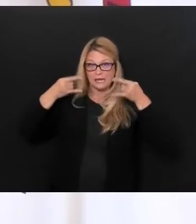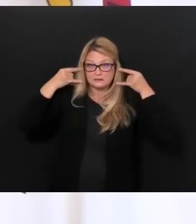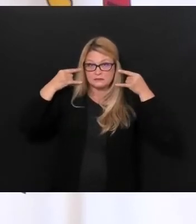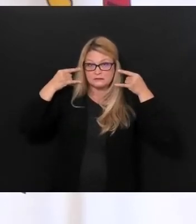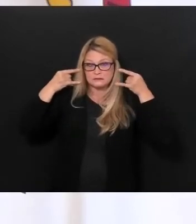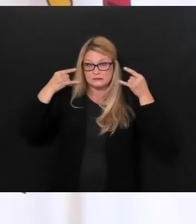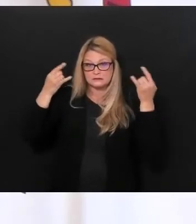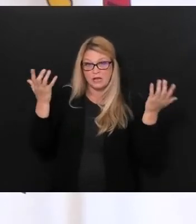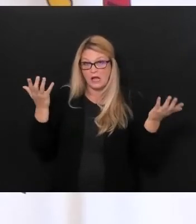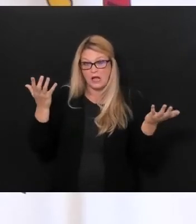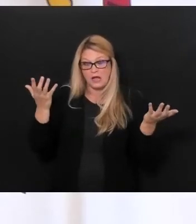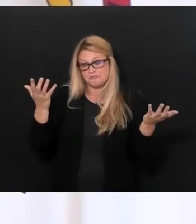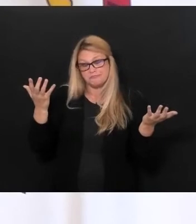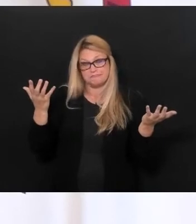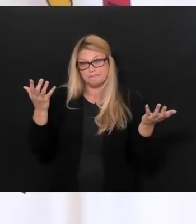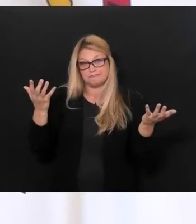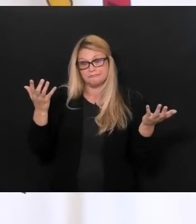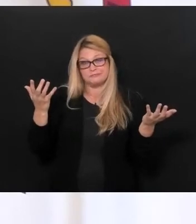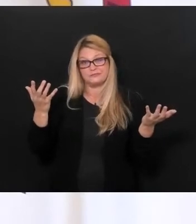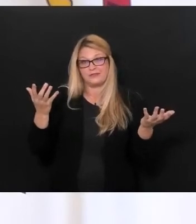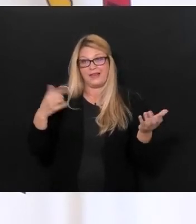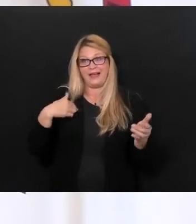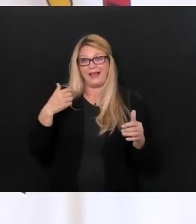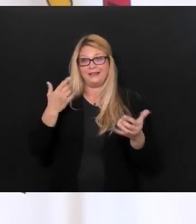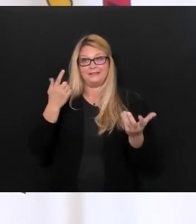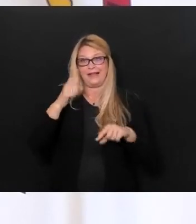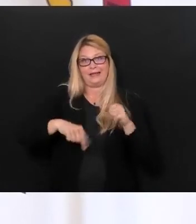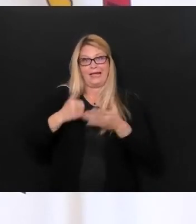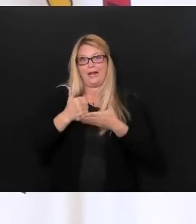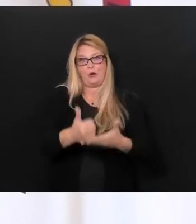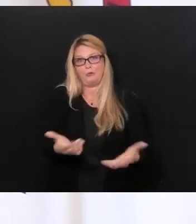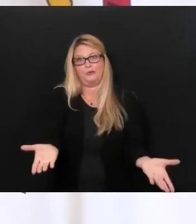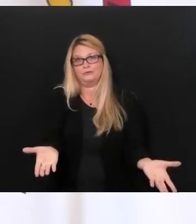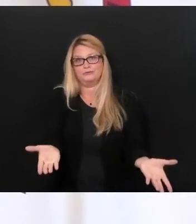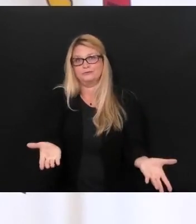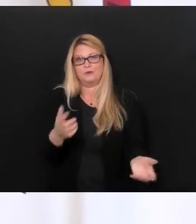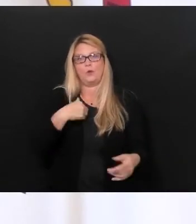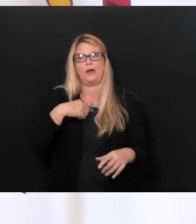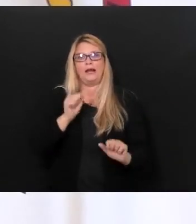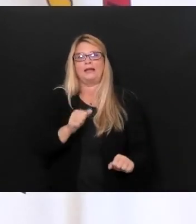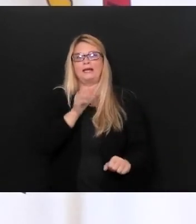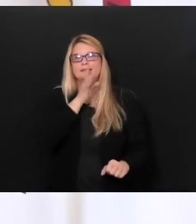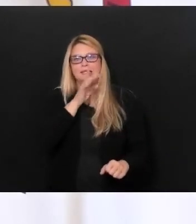I don't know what I could possibly say. What I could possibly say.